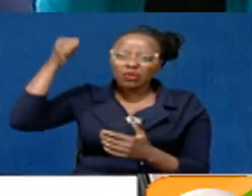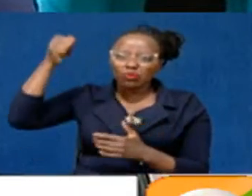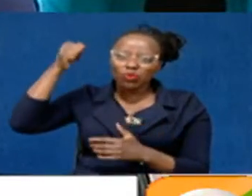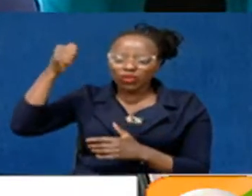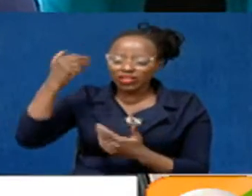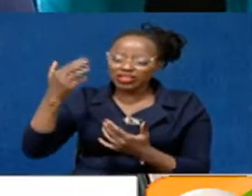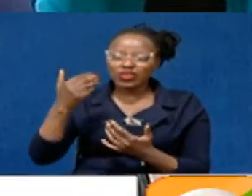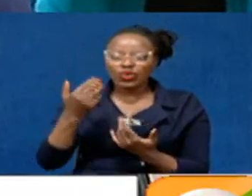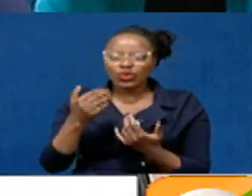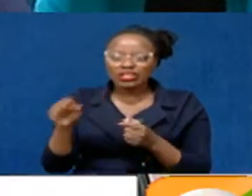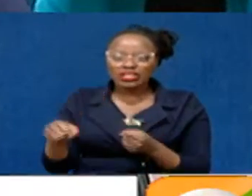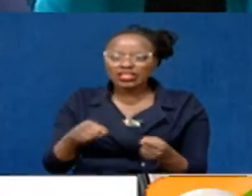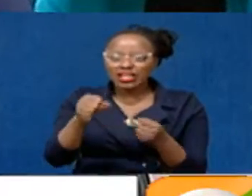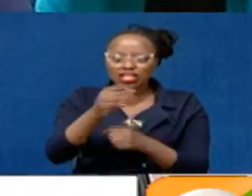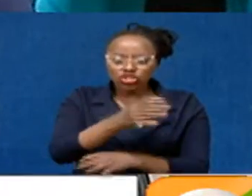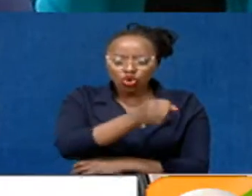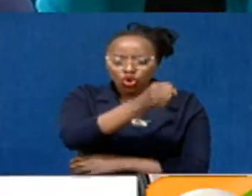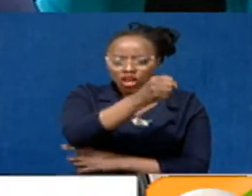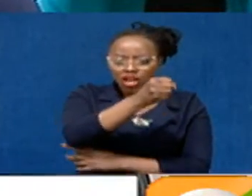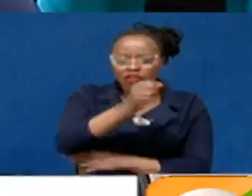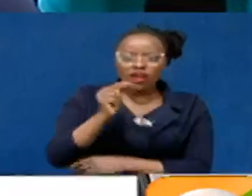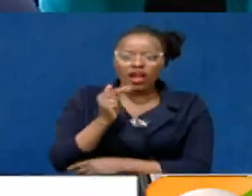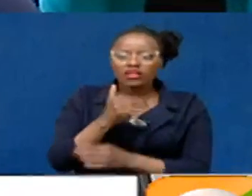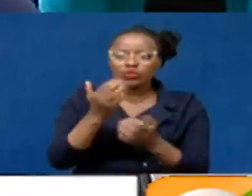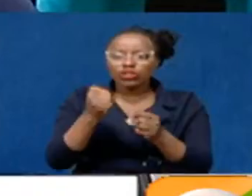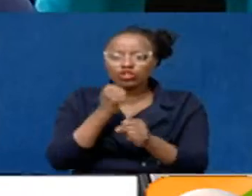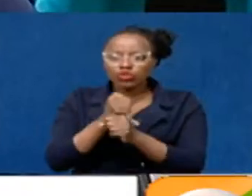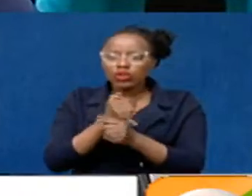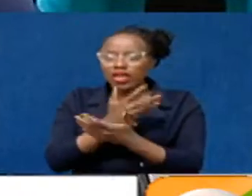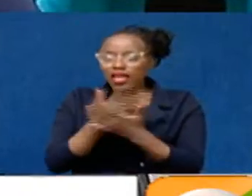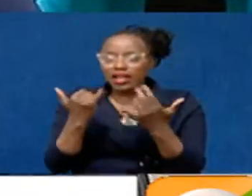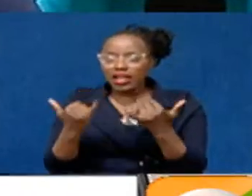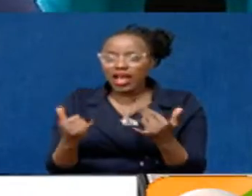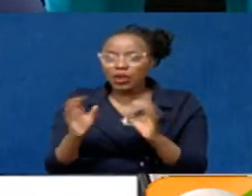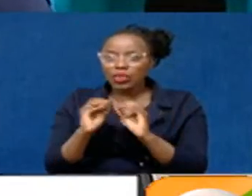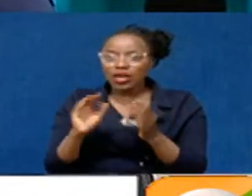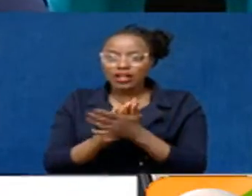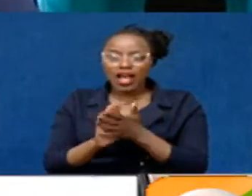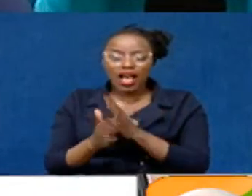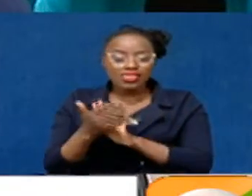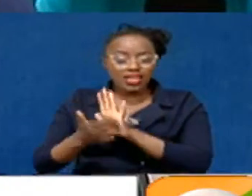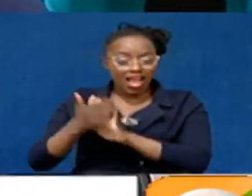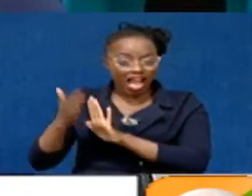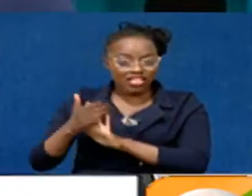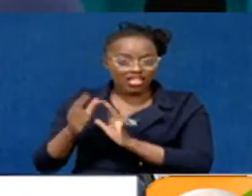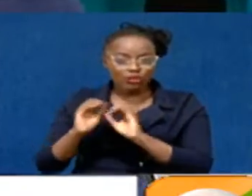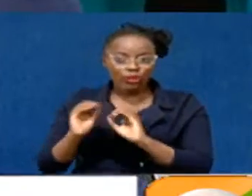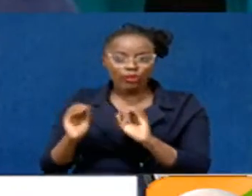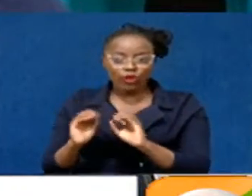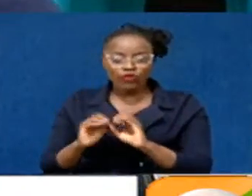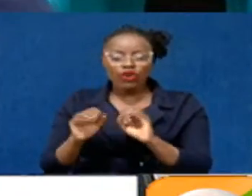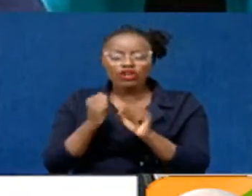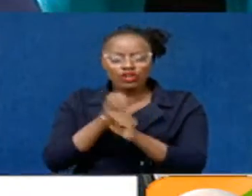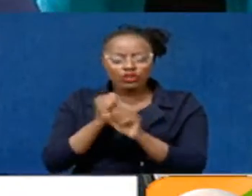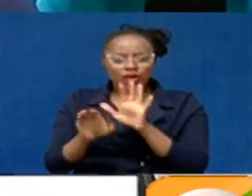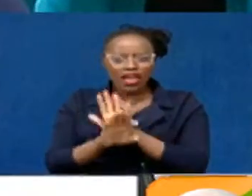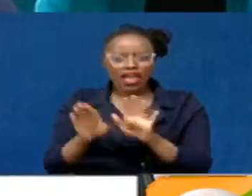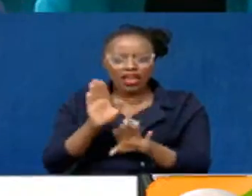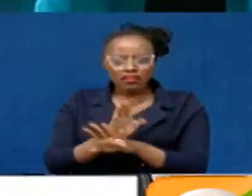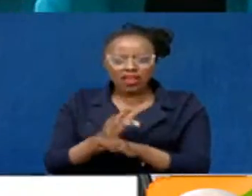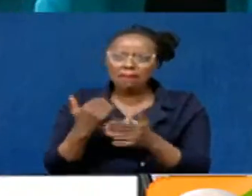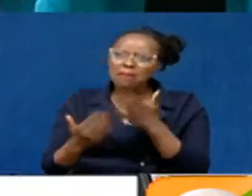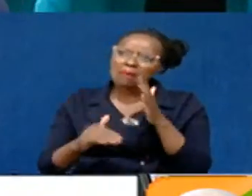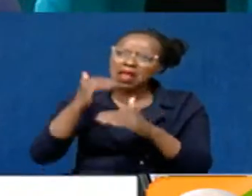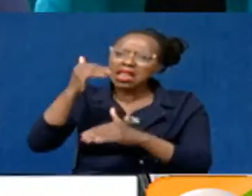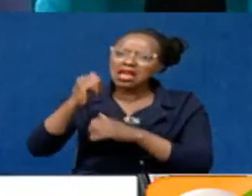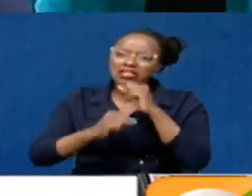political tack. Hold on. You don't need to do anything right now. There's nothing urgent. You do everything sometime